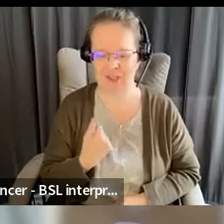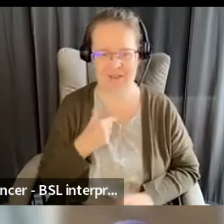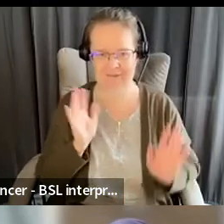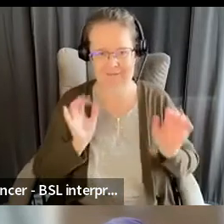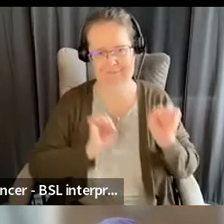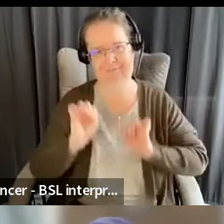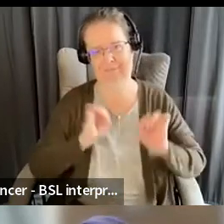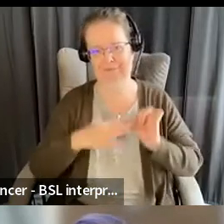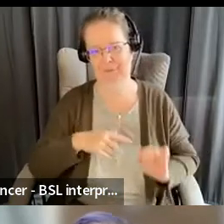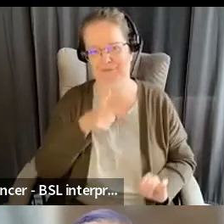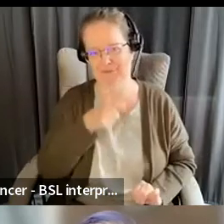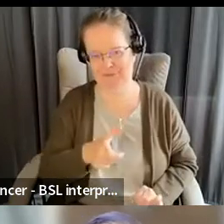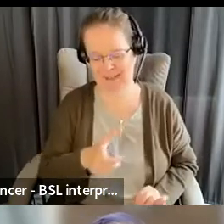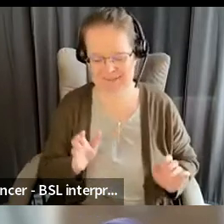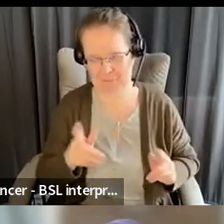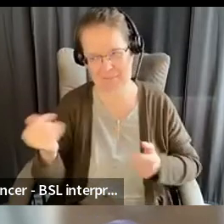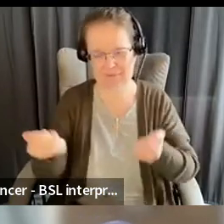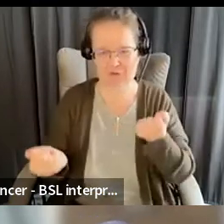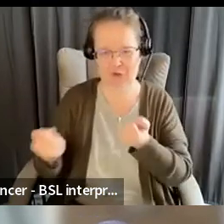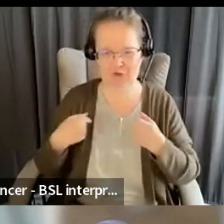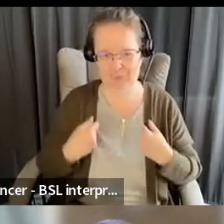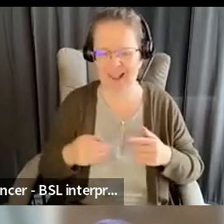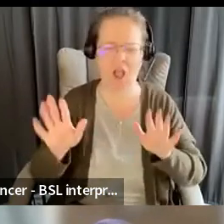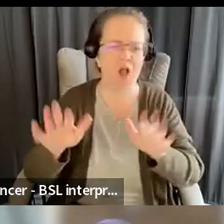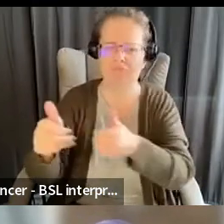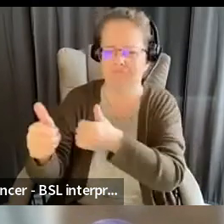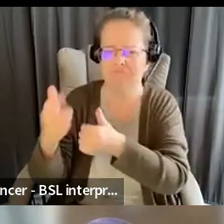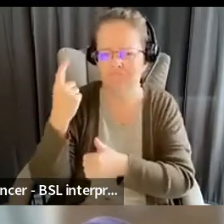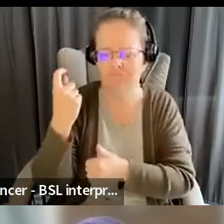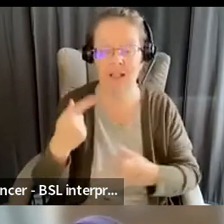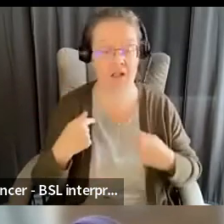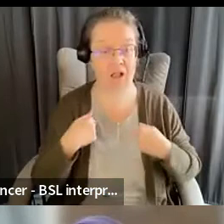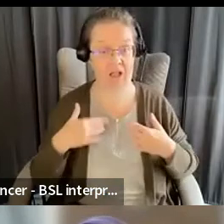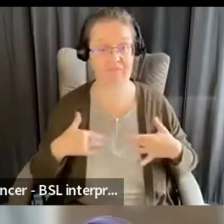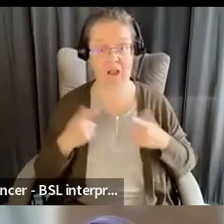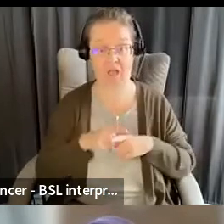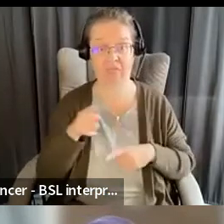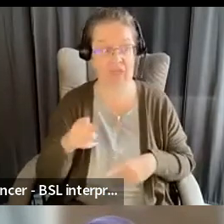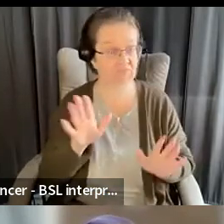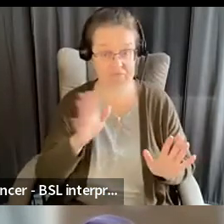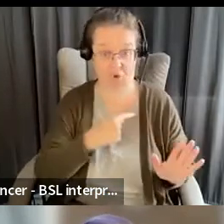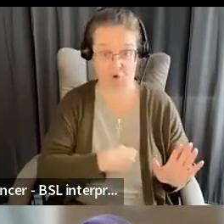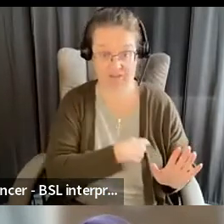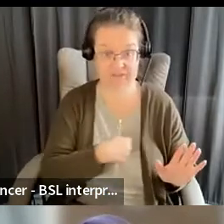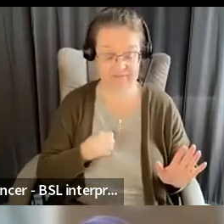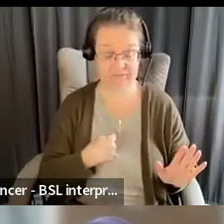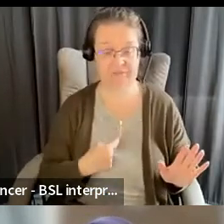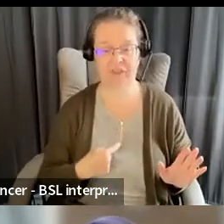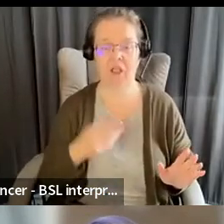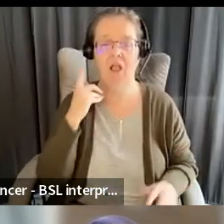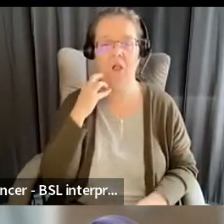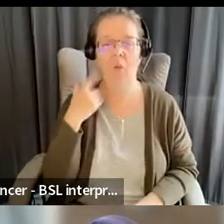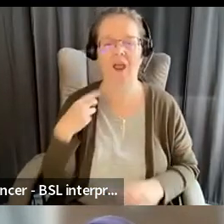tell people that just in case 100%. They judge me for it, but 100%. And I felt like that, I really honestly did. And then, like, when I